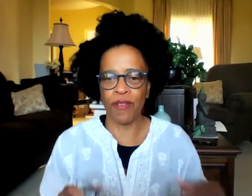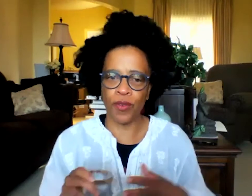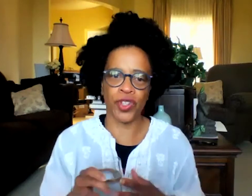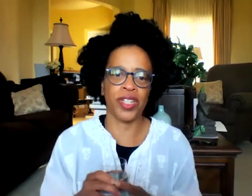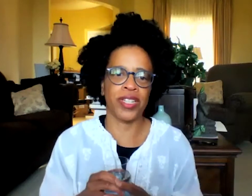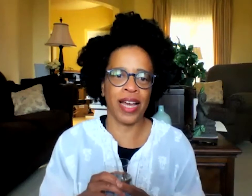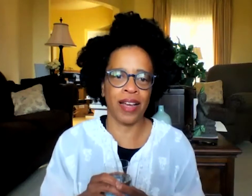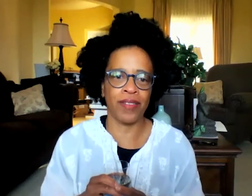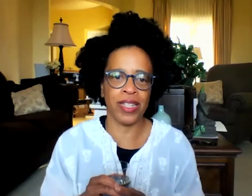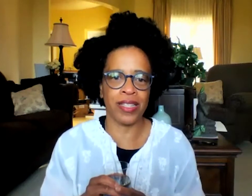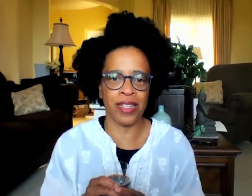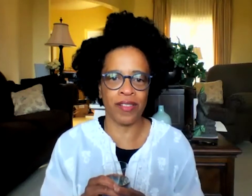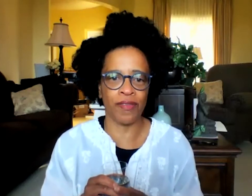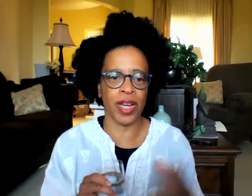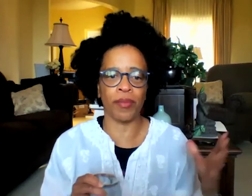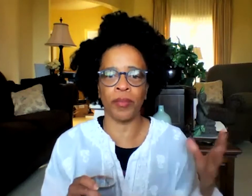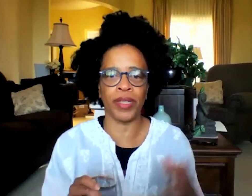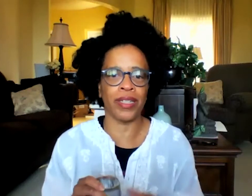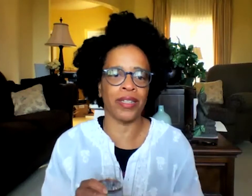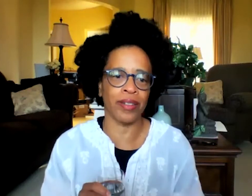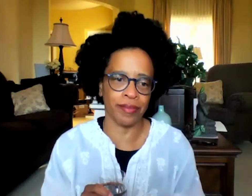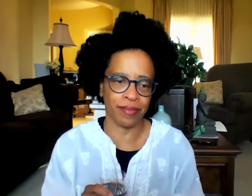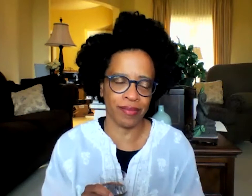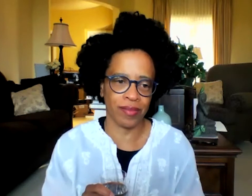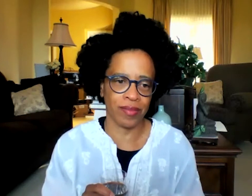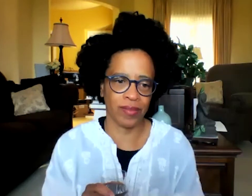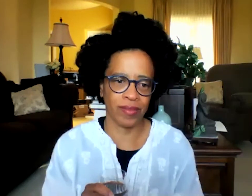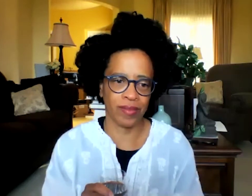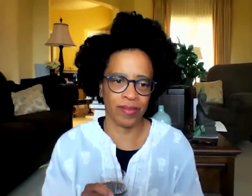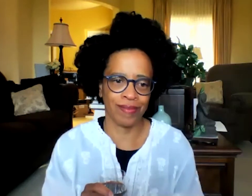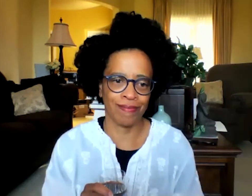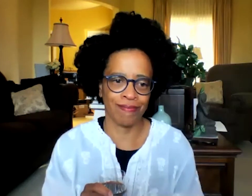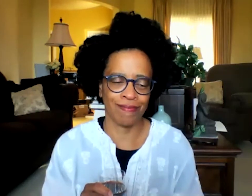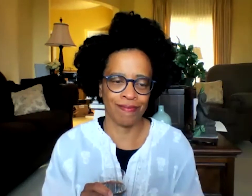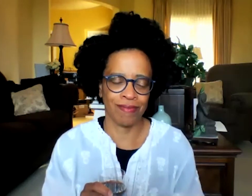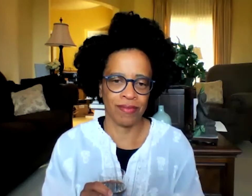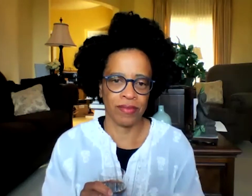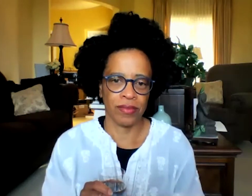And we're fortunate to have these things if we're able to be here.